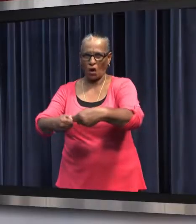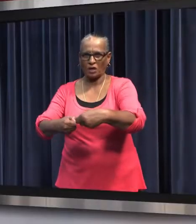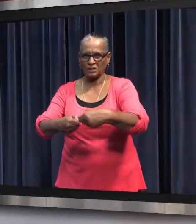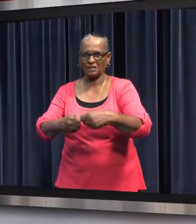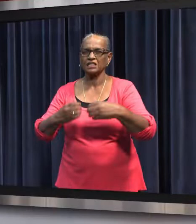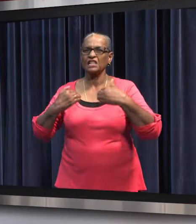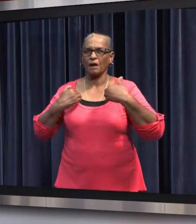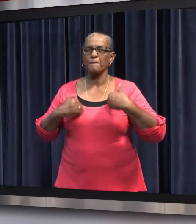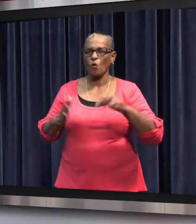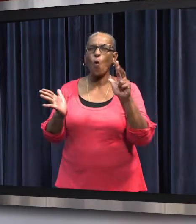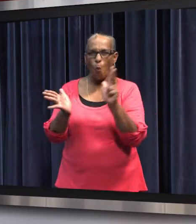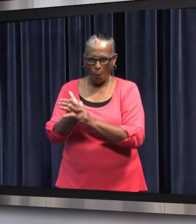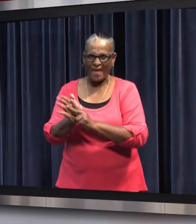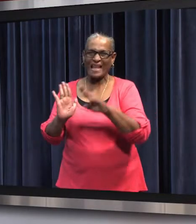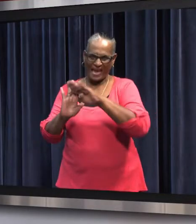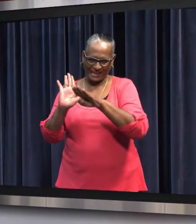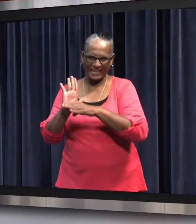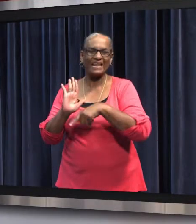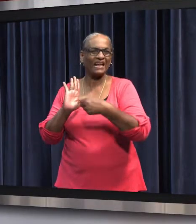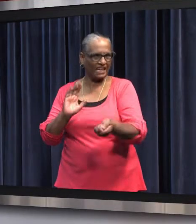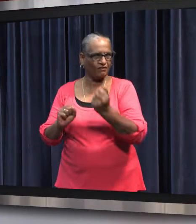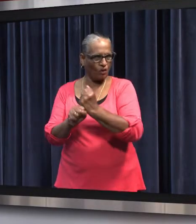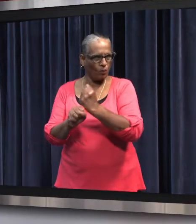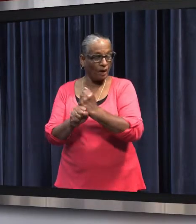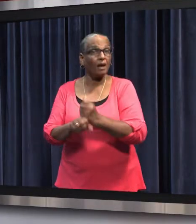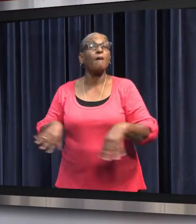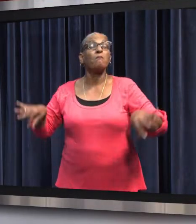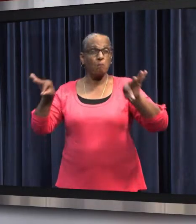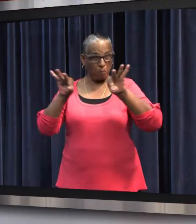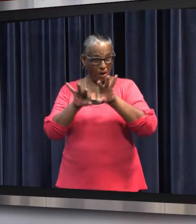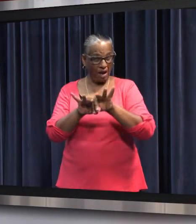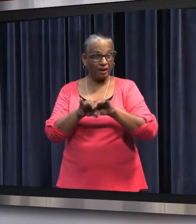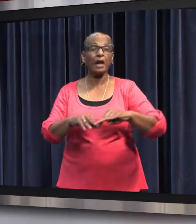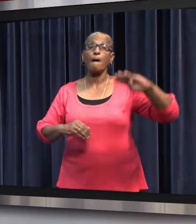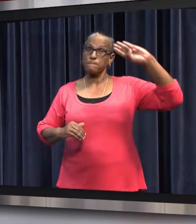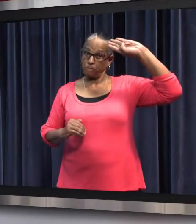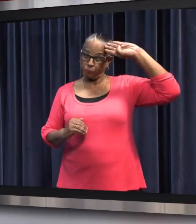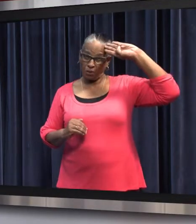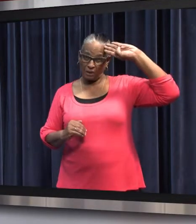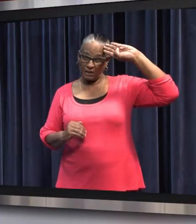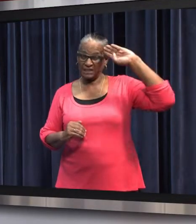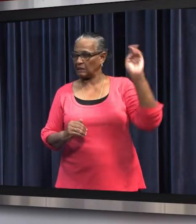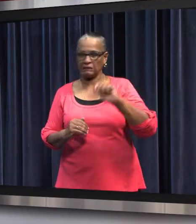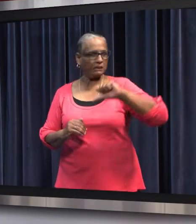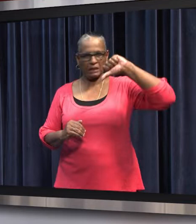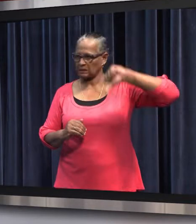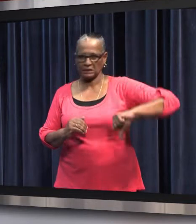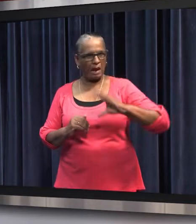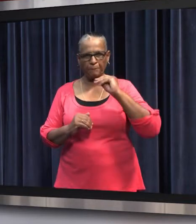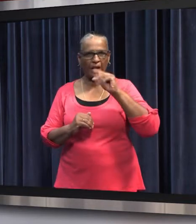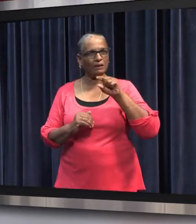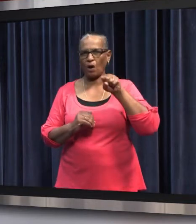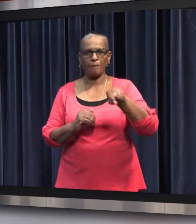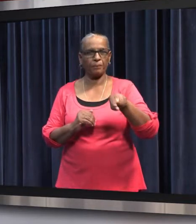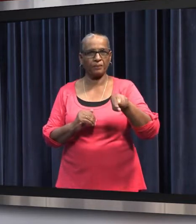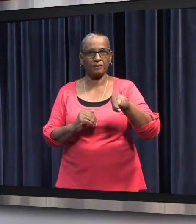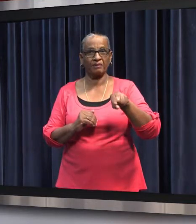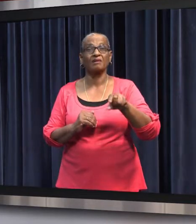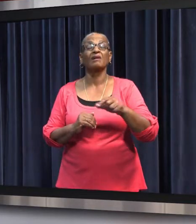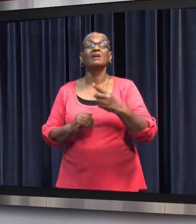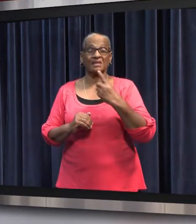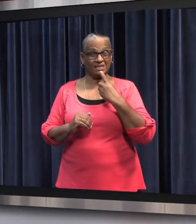In an organization that works with legislation and regulations, it is important that police officers are